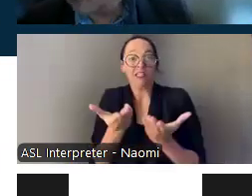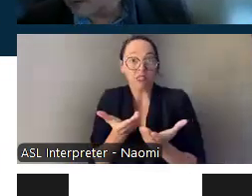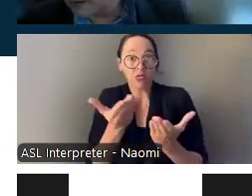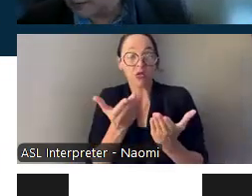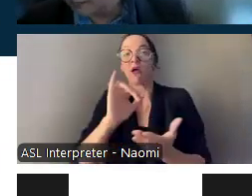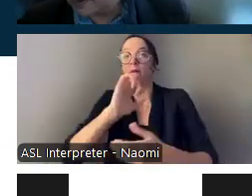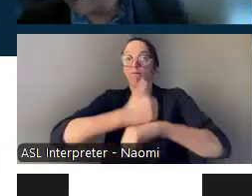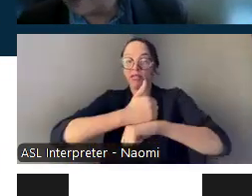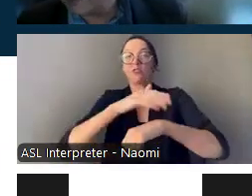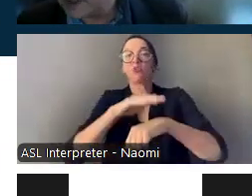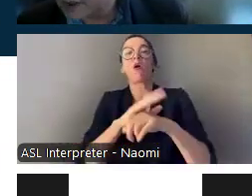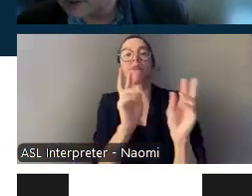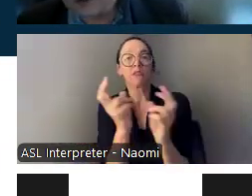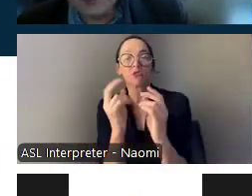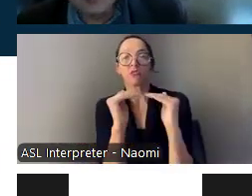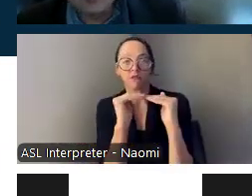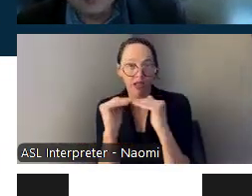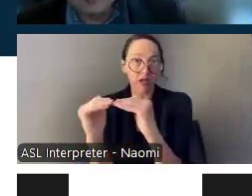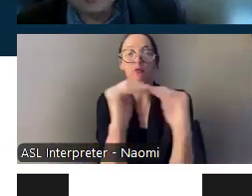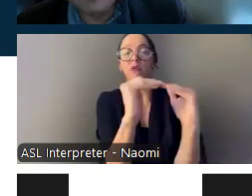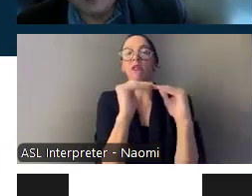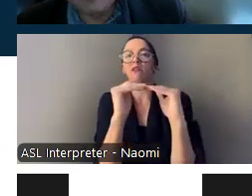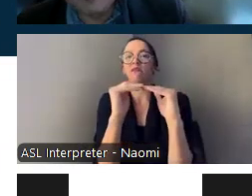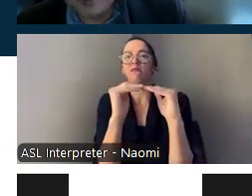of equity being the foundational